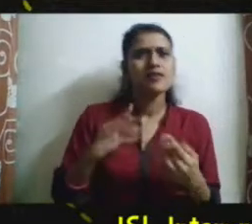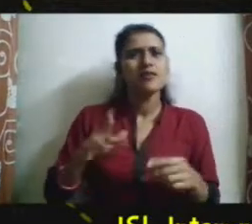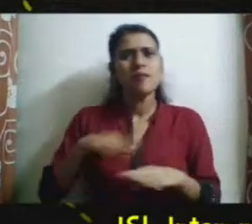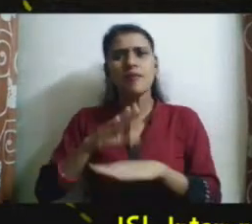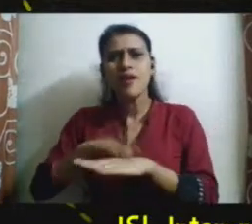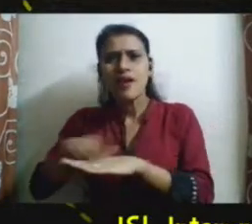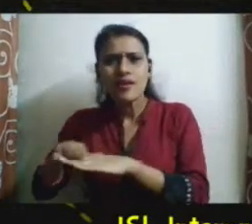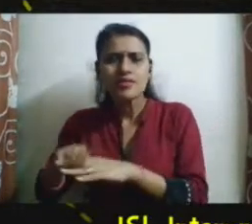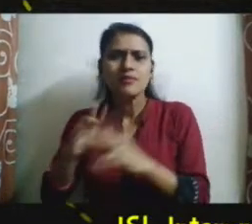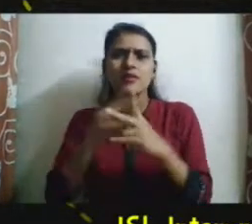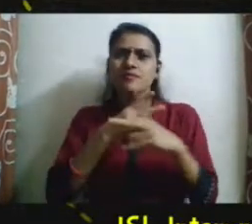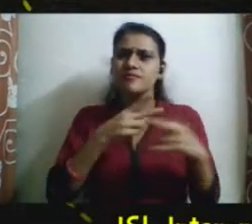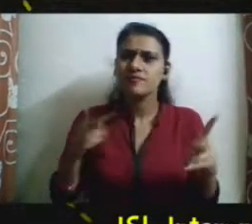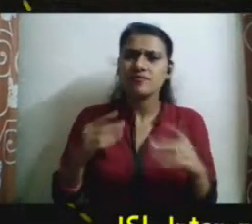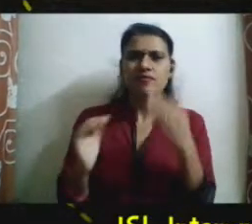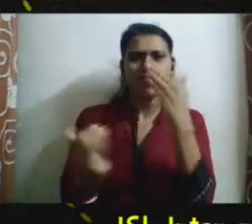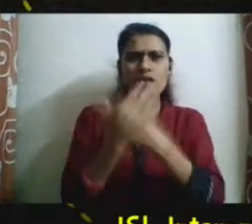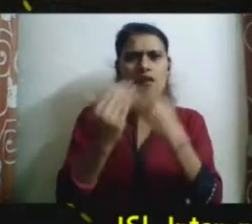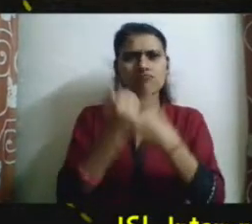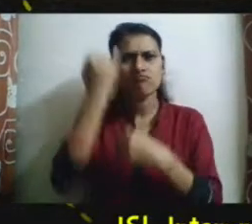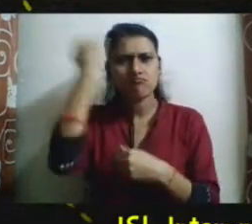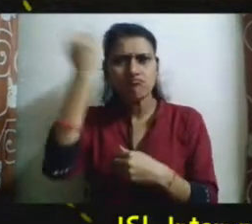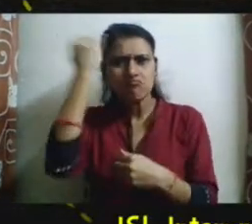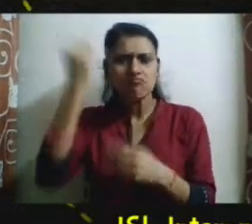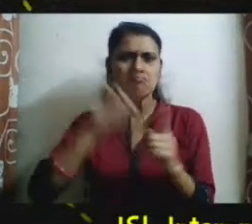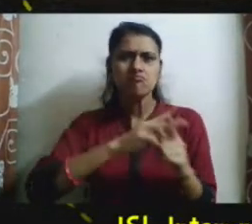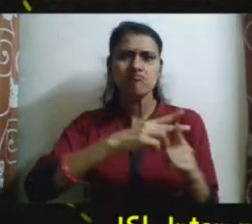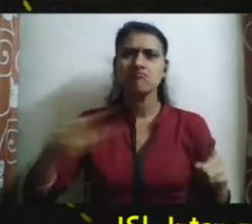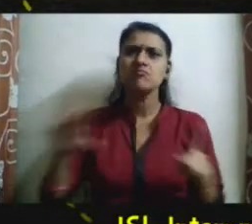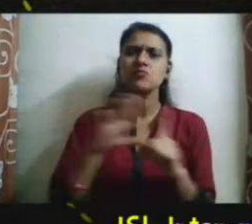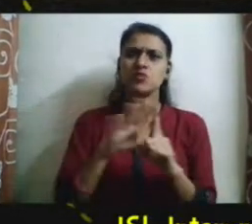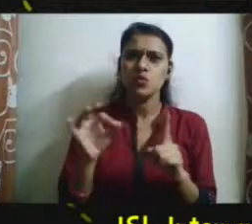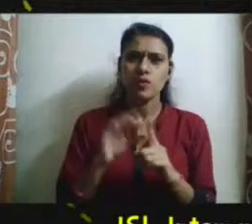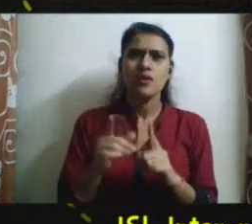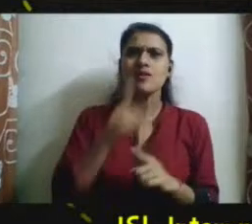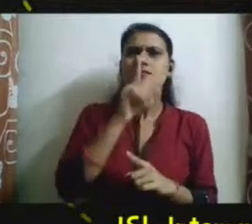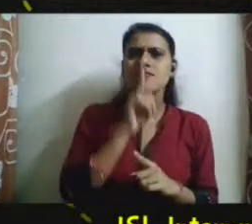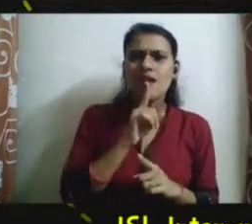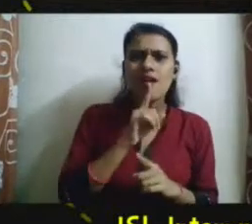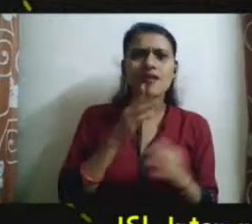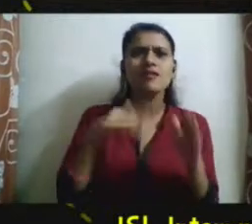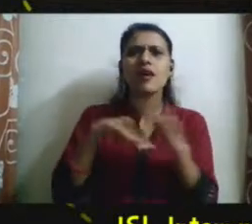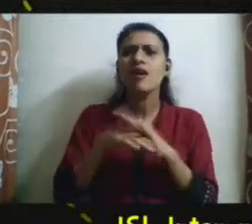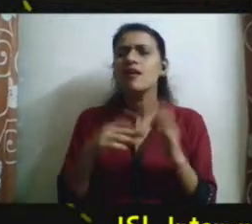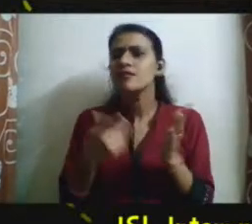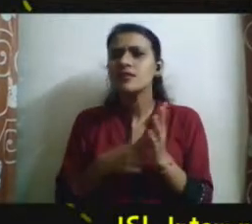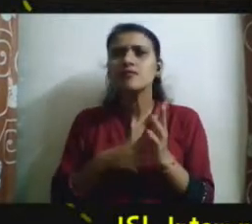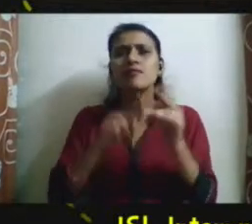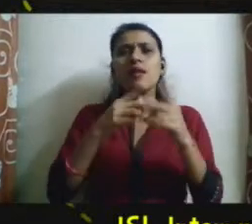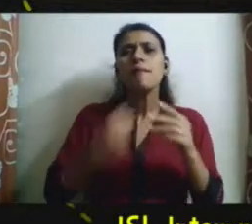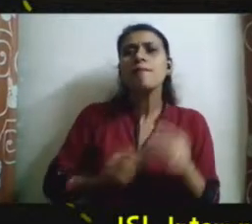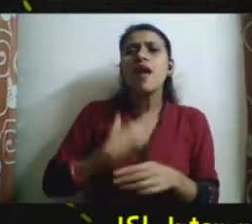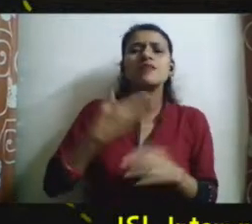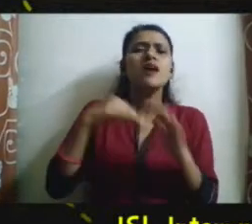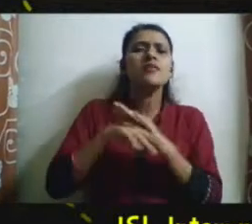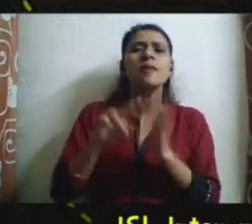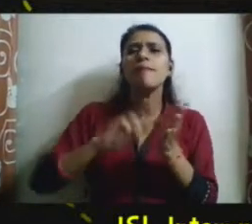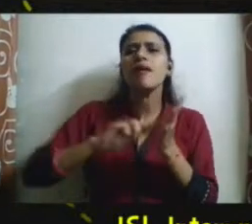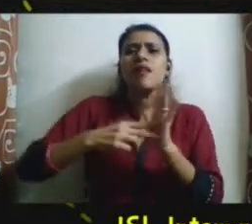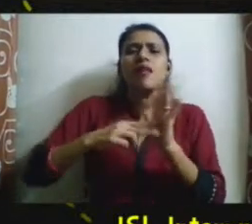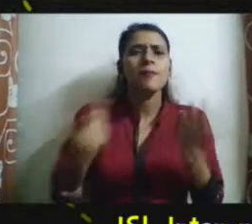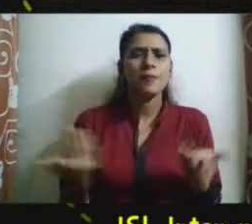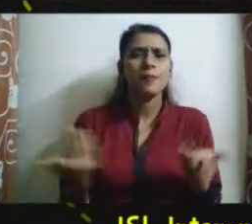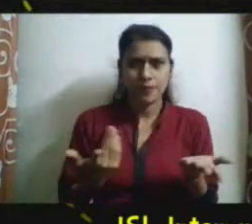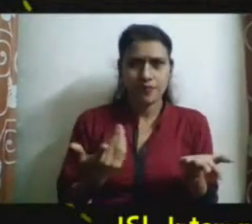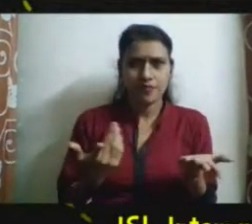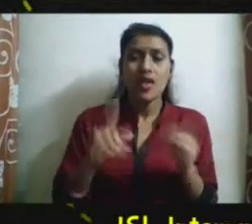there's a kind of inhibition and even a sort of silence around the idea of what is pleasure. You know, like even when we talk about